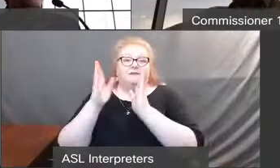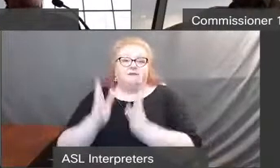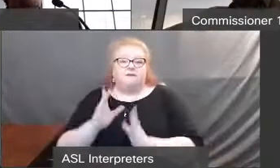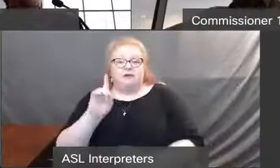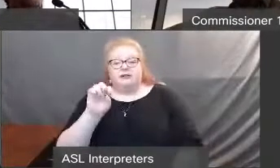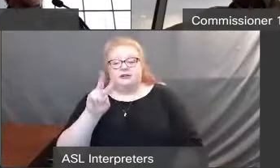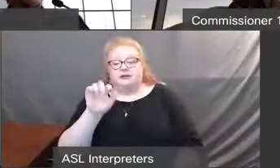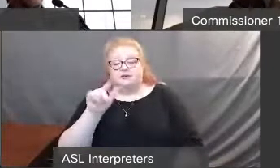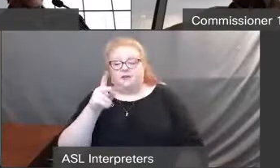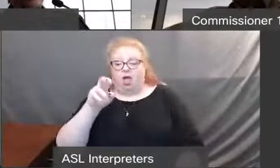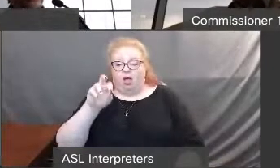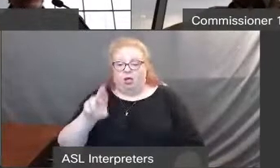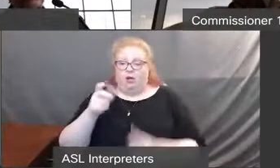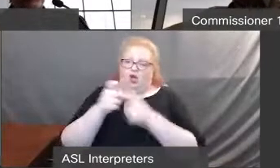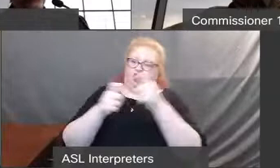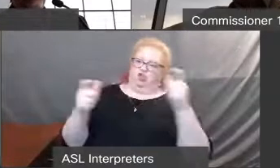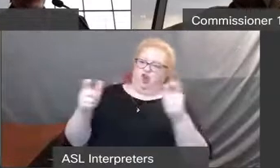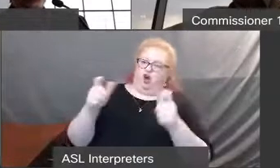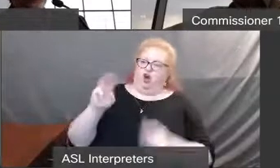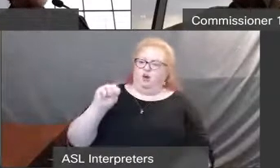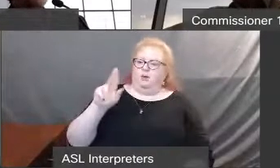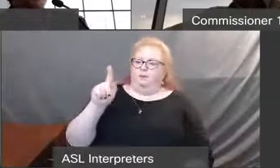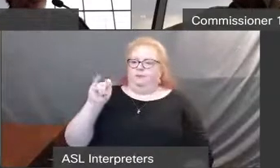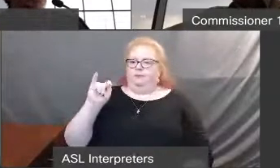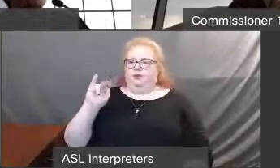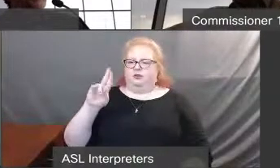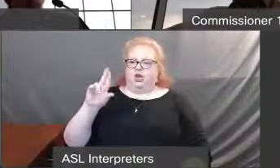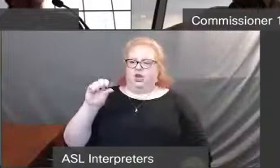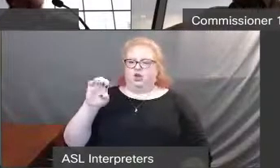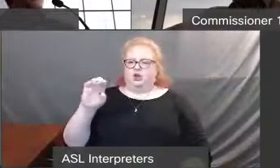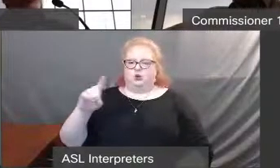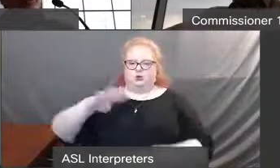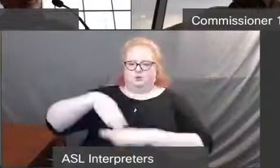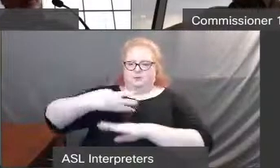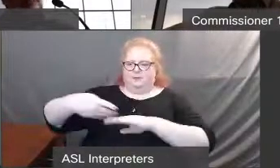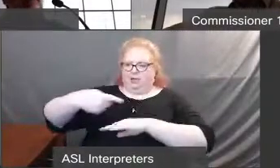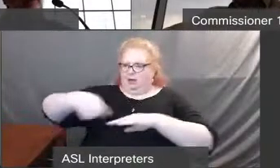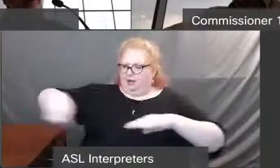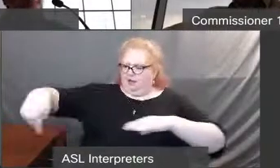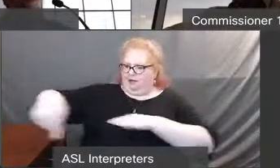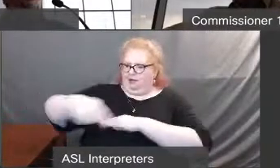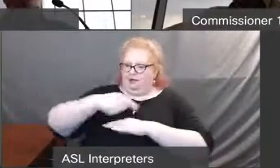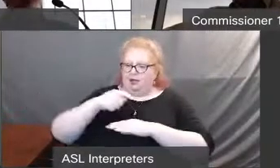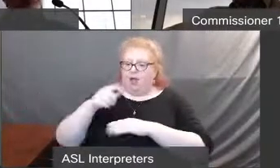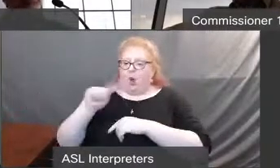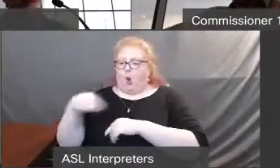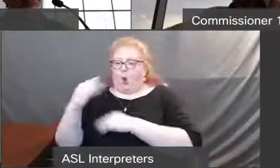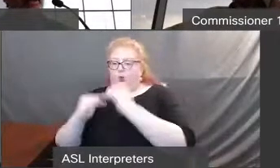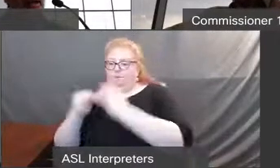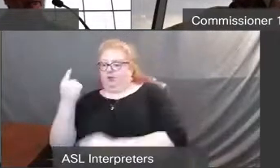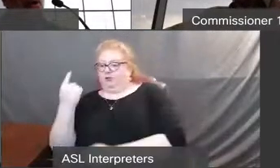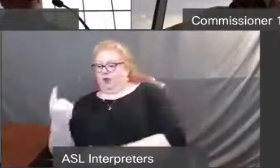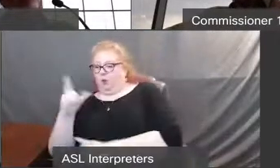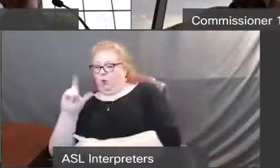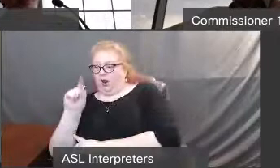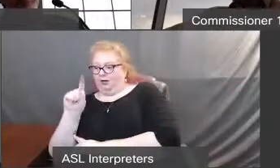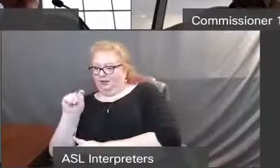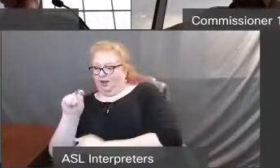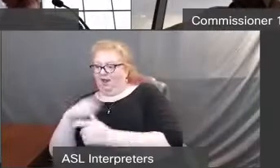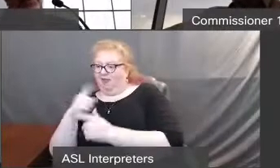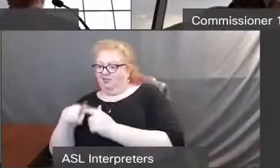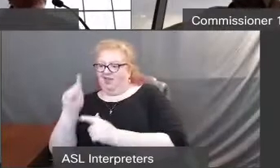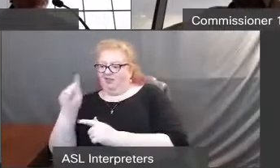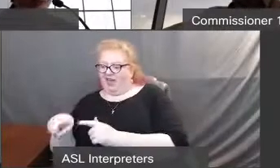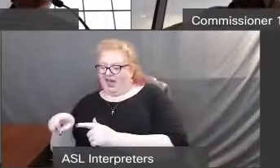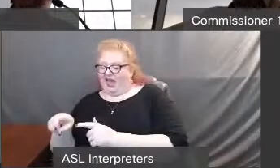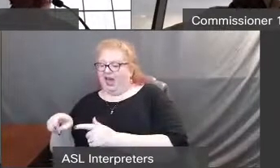to, if they're only ready to build on one lot, to perhaps have to haul dirt off somewhere else and then bring dirt back